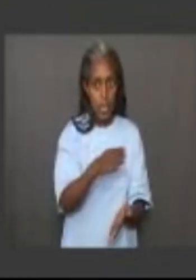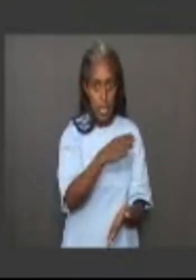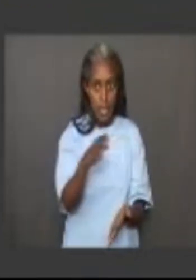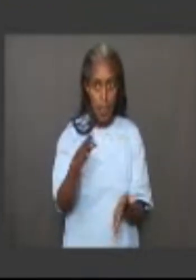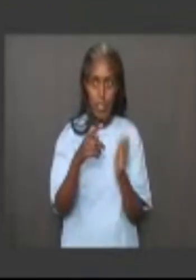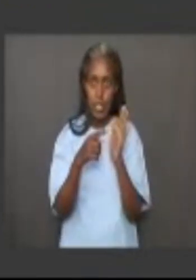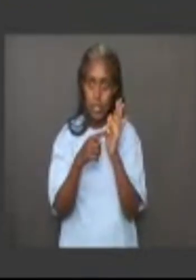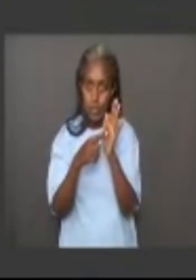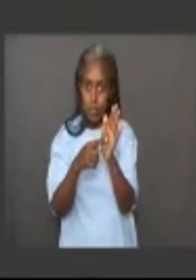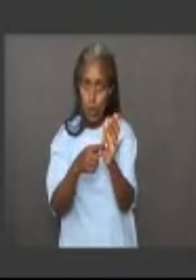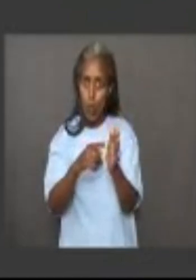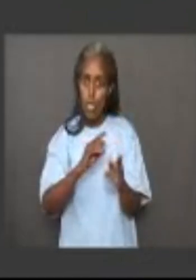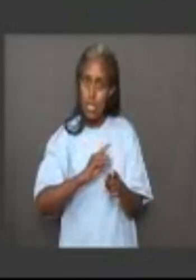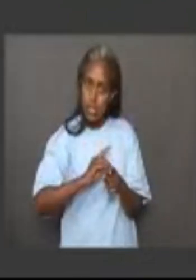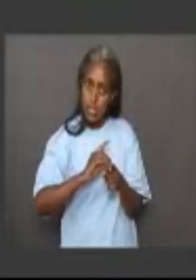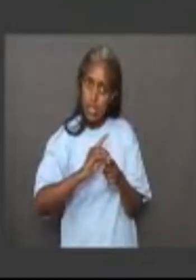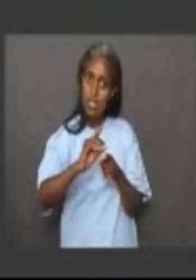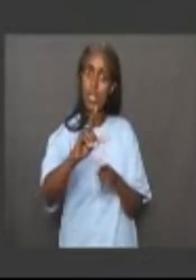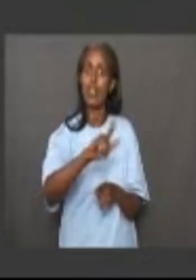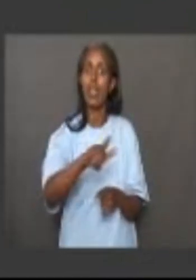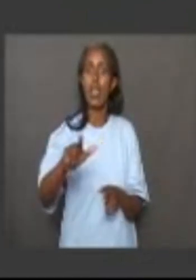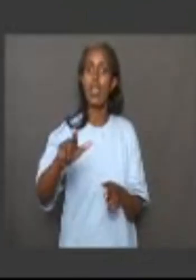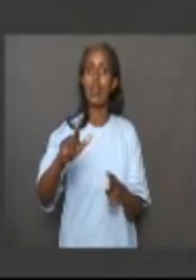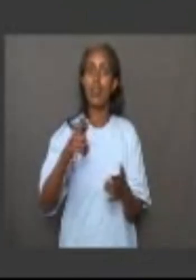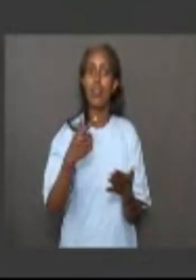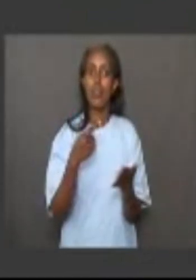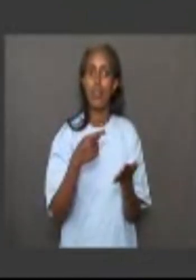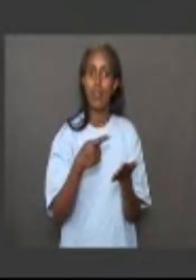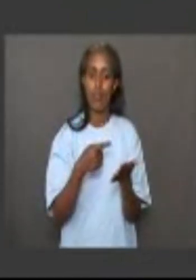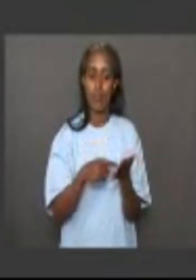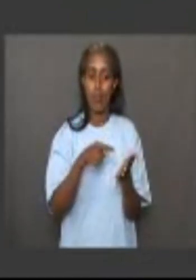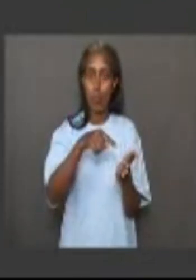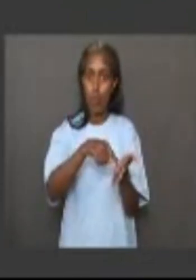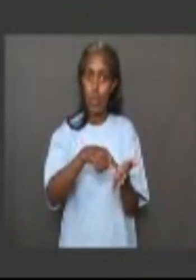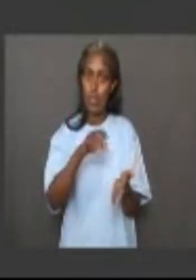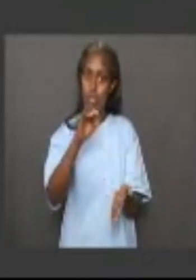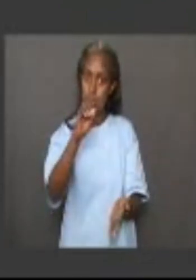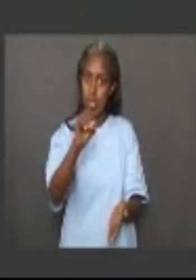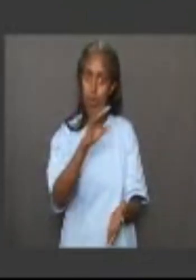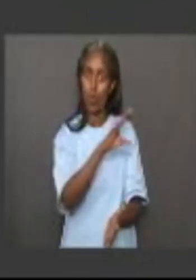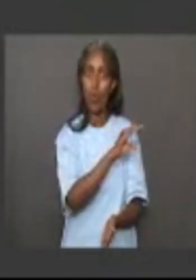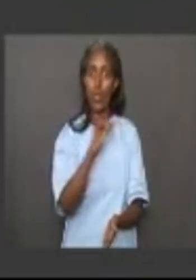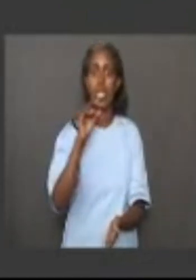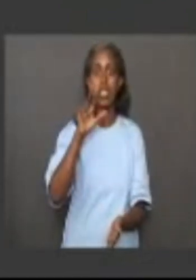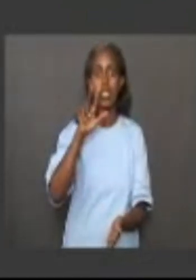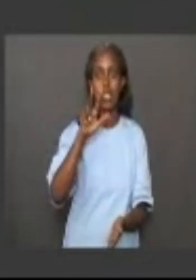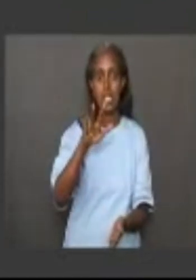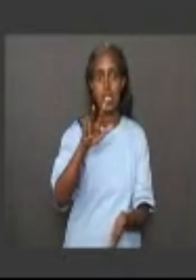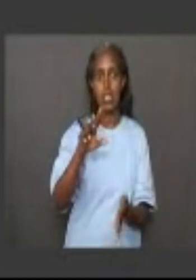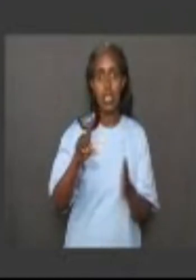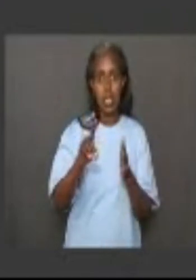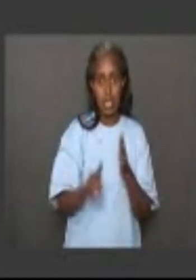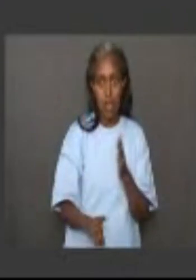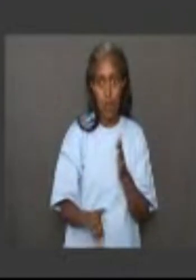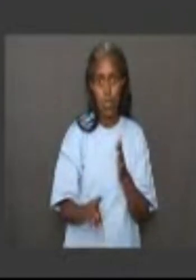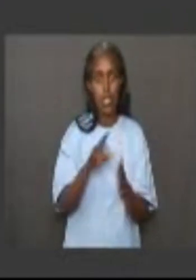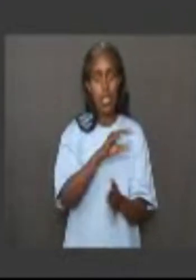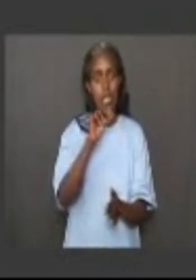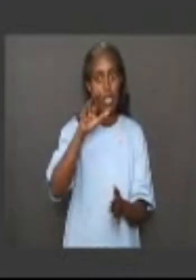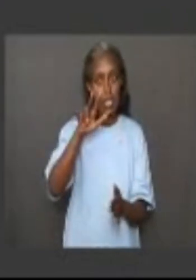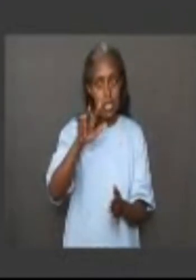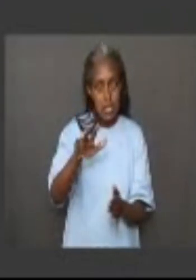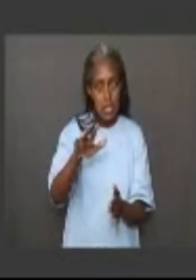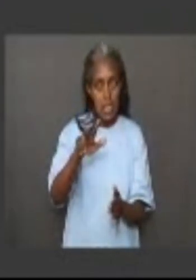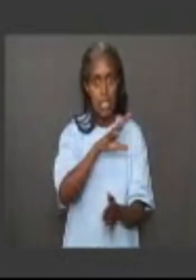When you plot these points, your graph should show a straight line from the point